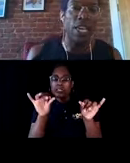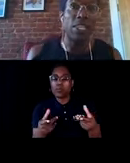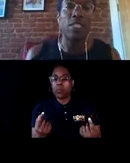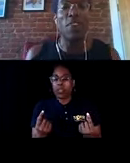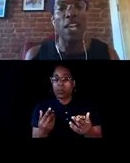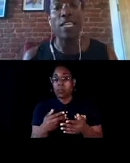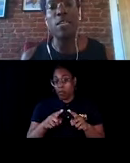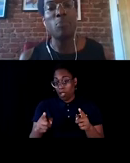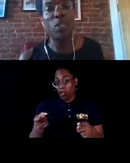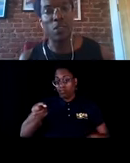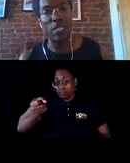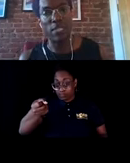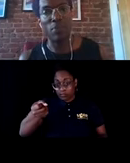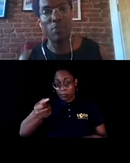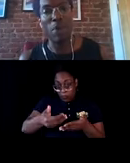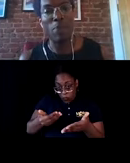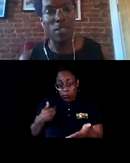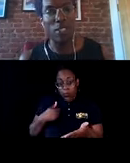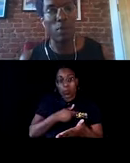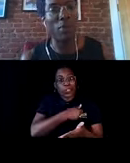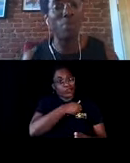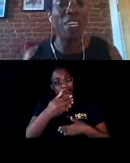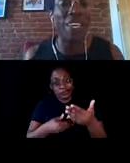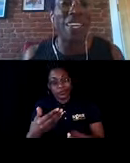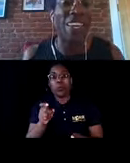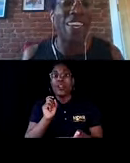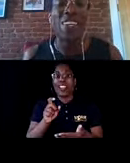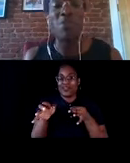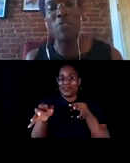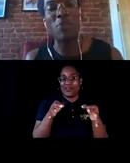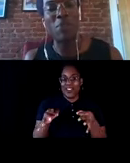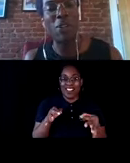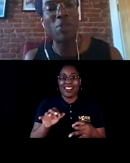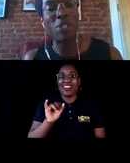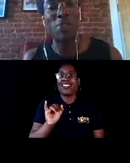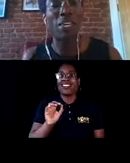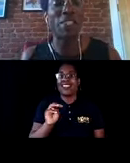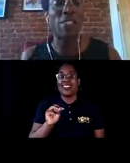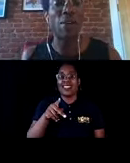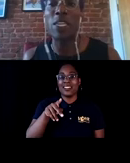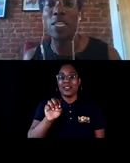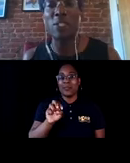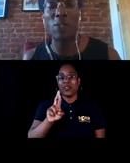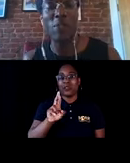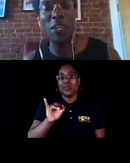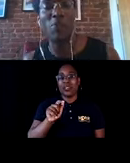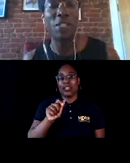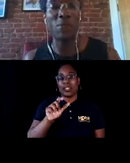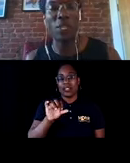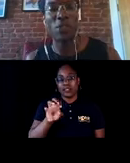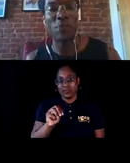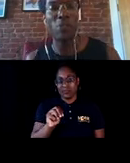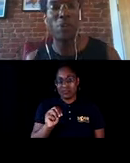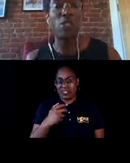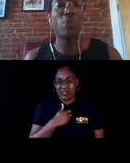to, again, define imperialism. My apologies, everyone. my doorbell is ringing. So I'm going to continue speaking. Hopefully